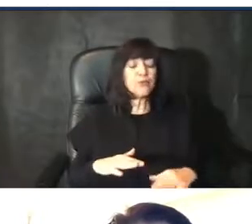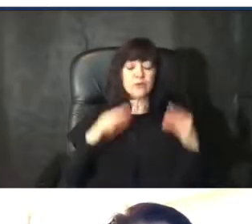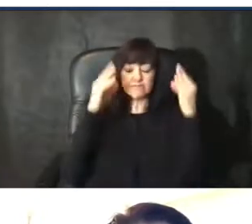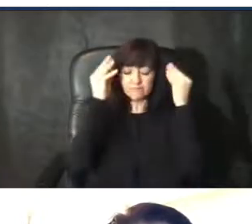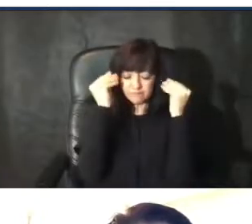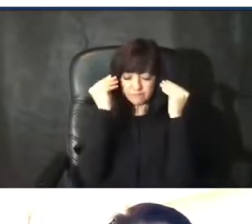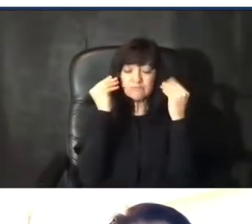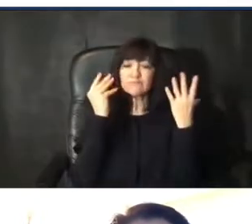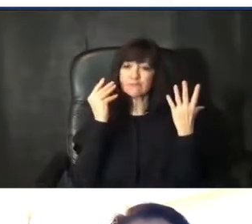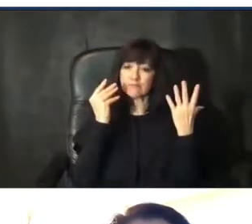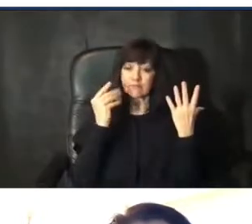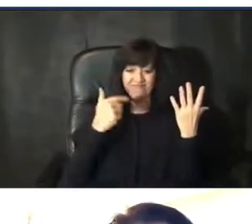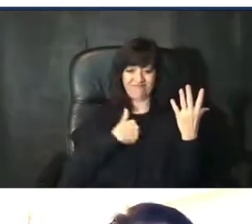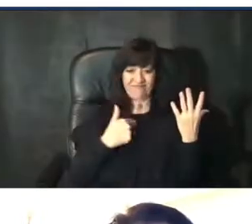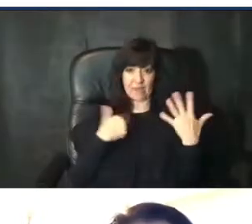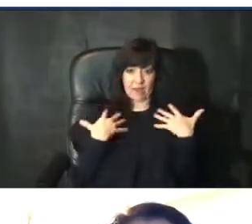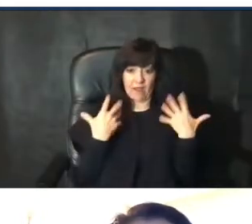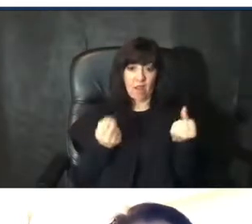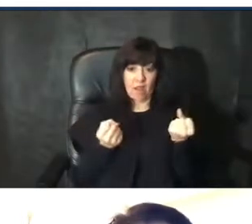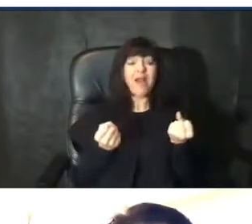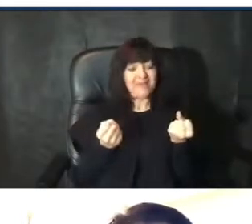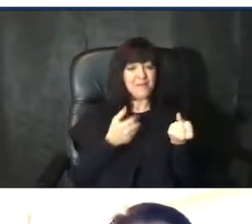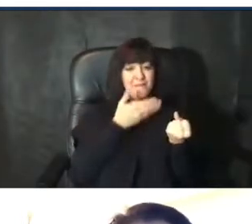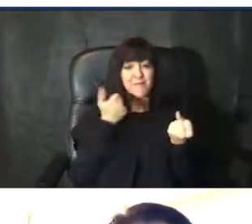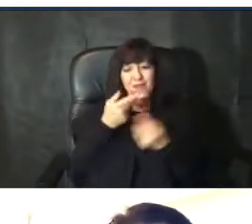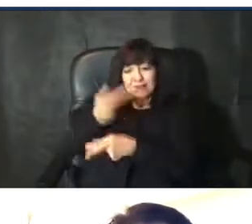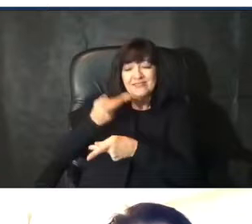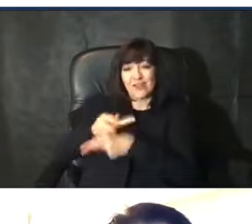of our kids and help them be okay if we're not okay.